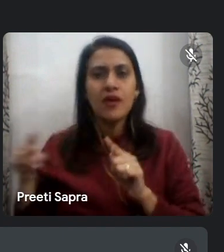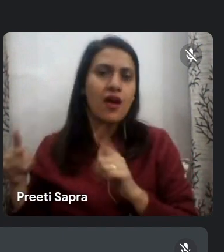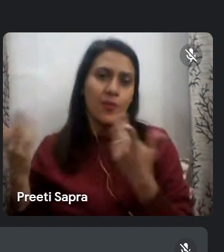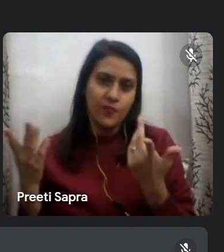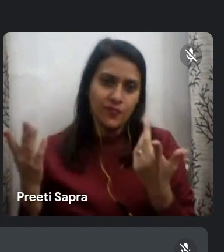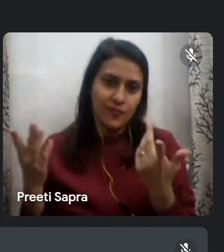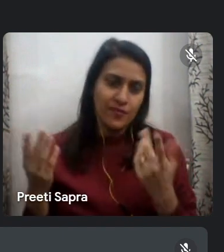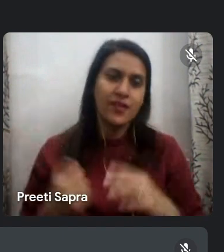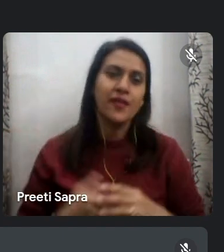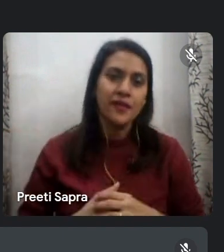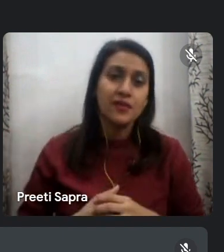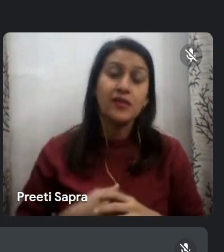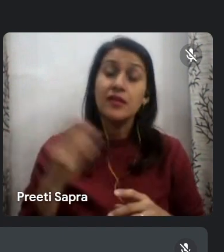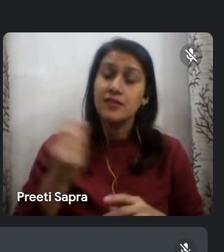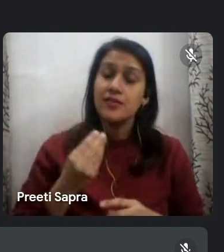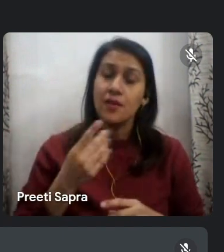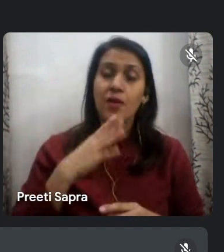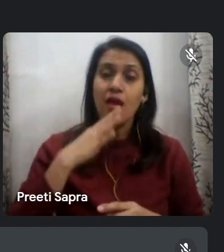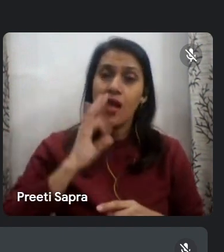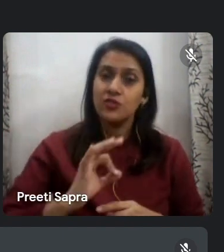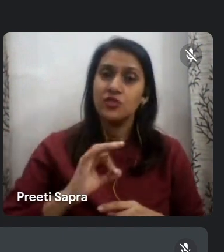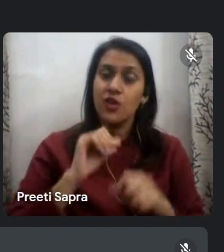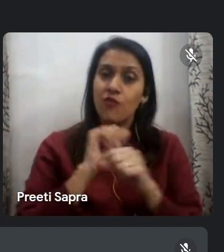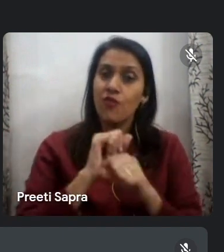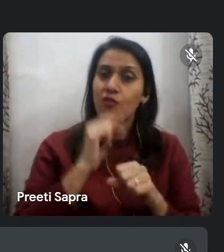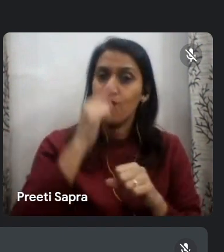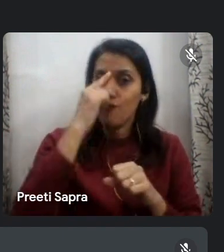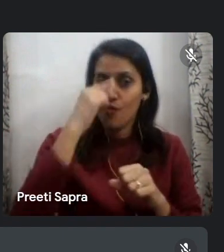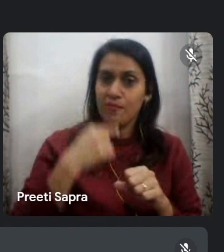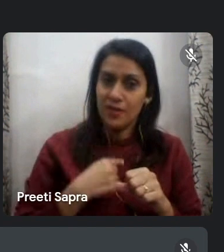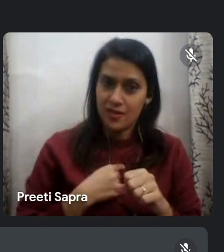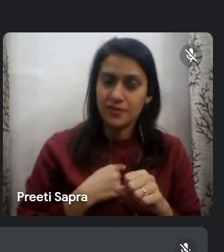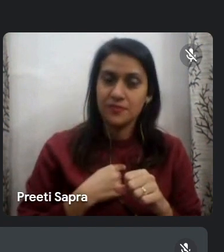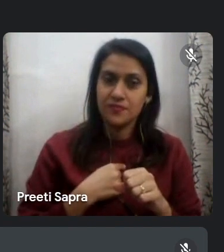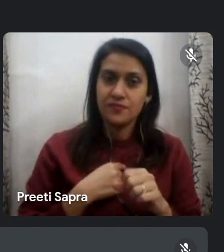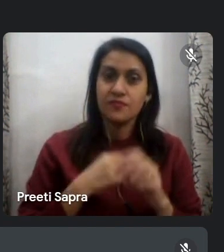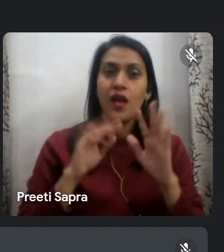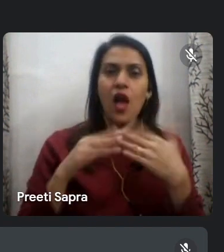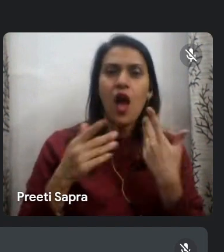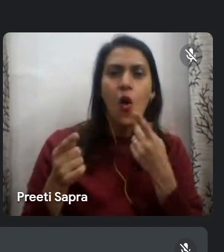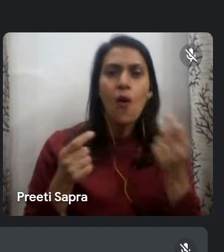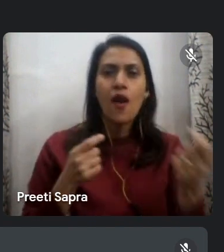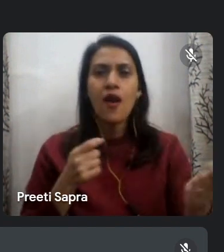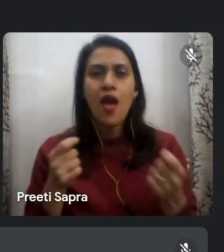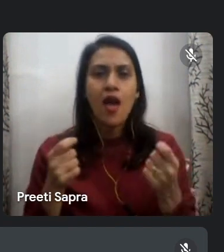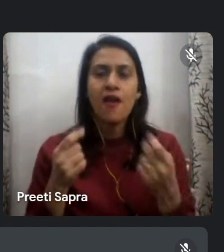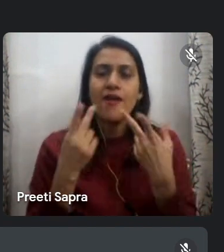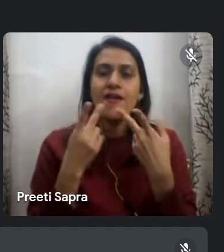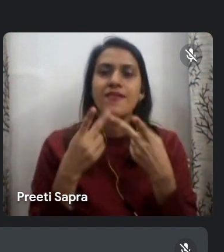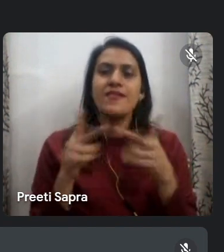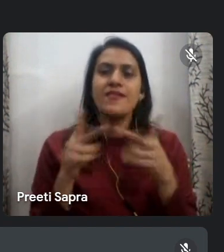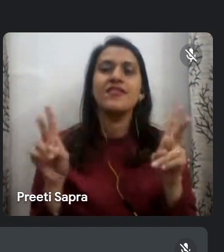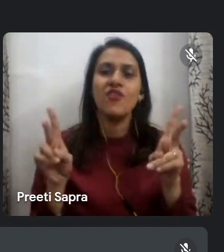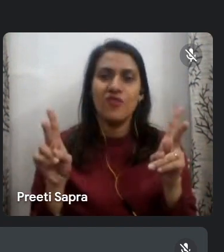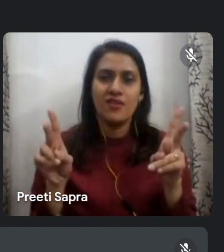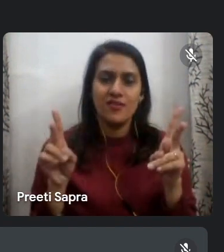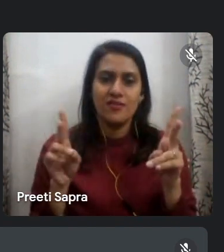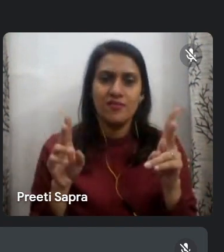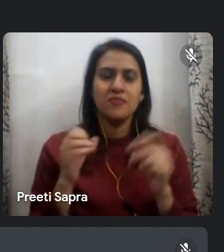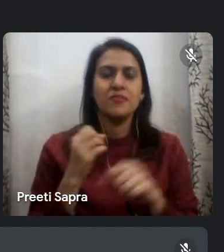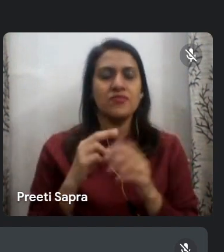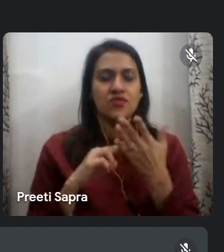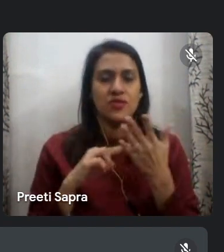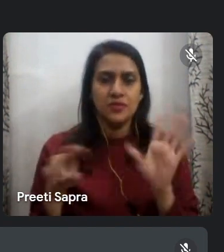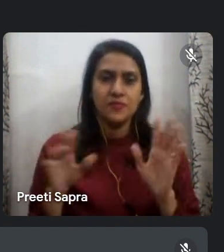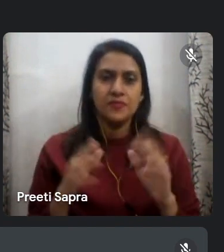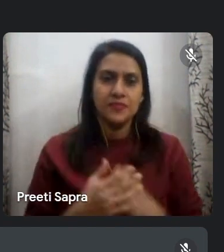that actually worked for me on how to tackle things differently in general.